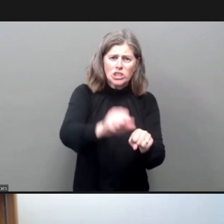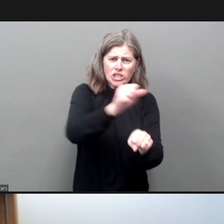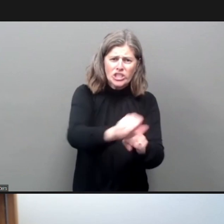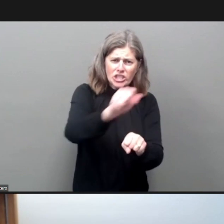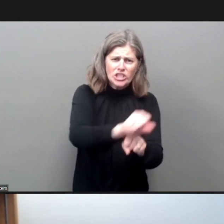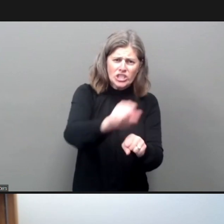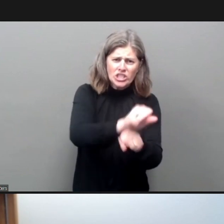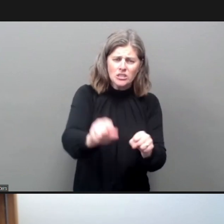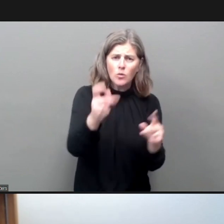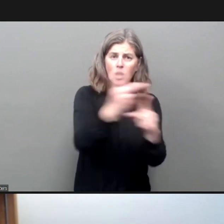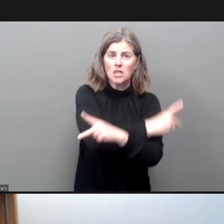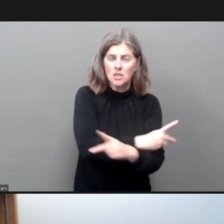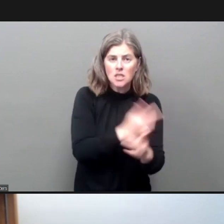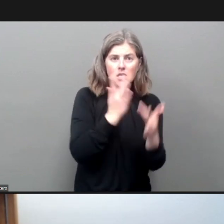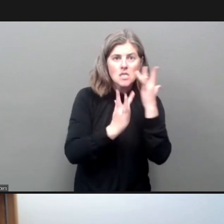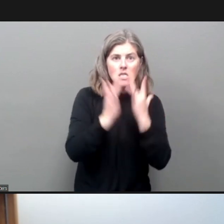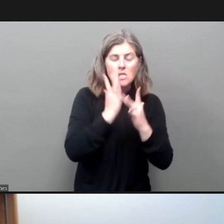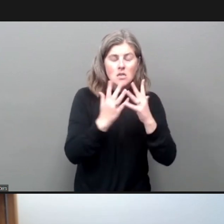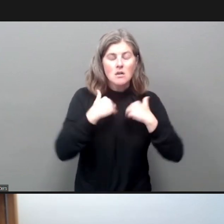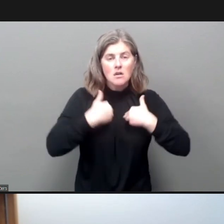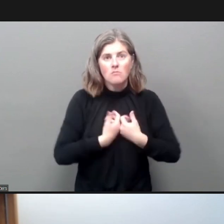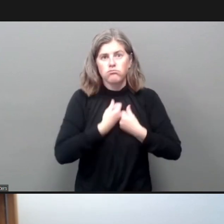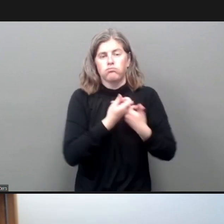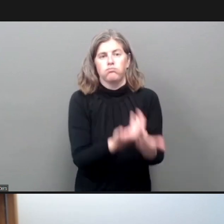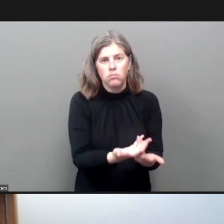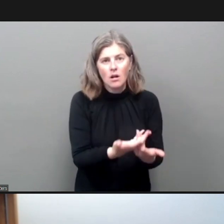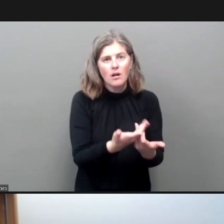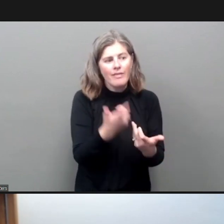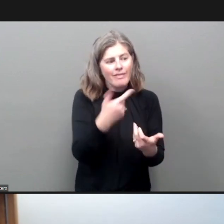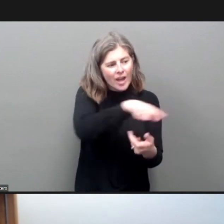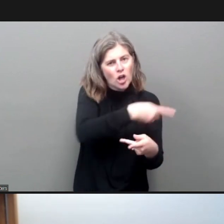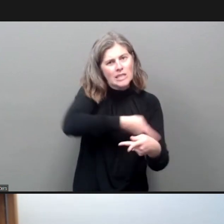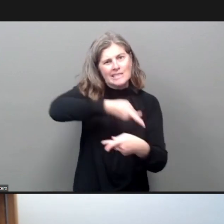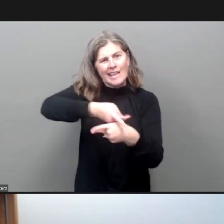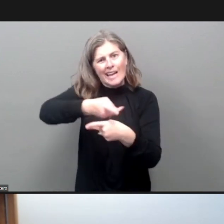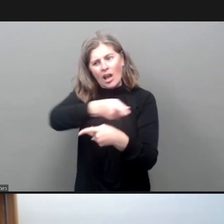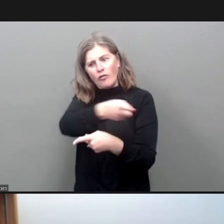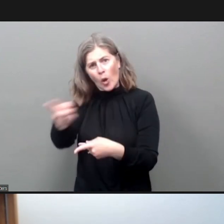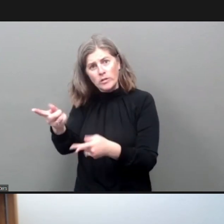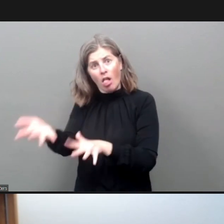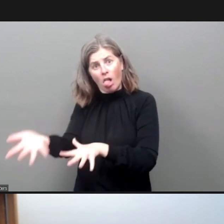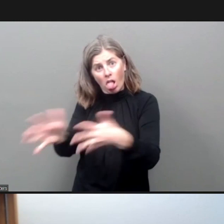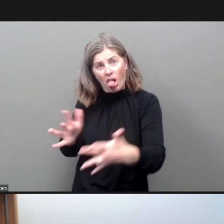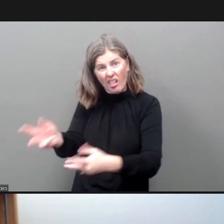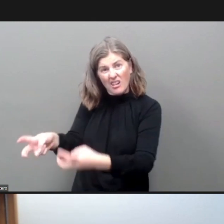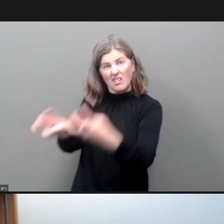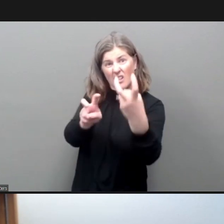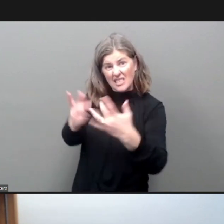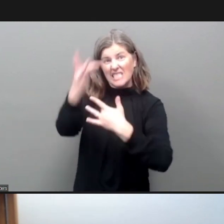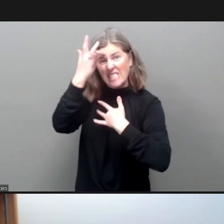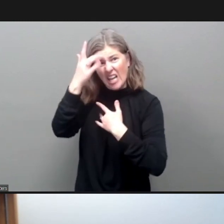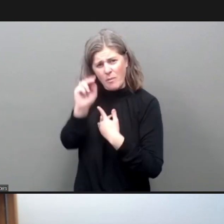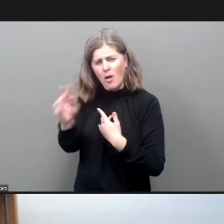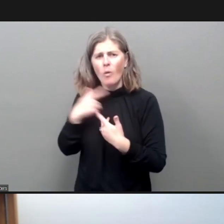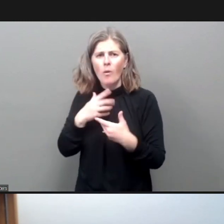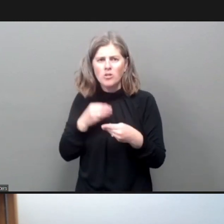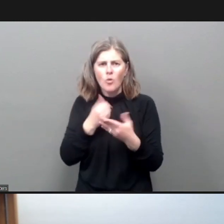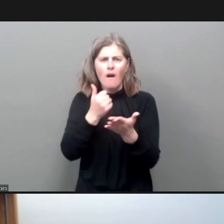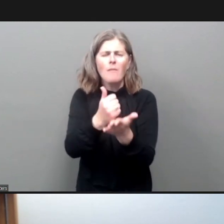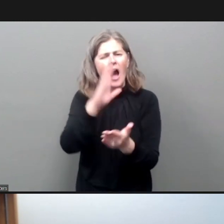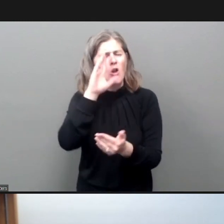sometimes, very sick New Mexicans, I think we all want to pitch in and do everything we can. And I know you do too,